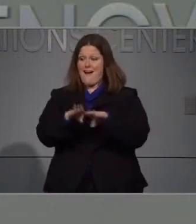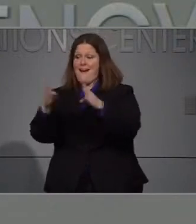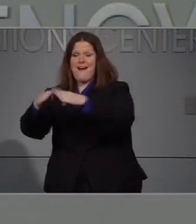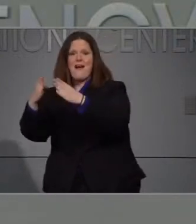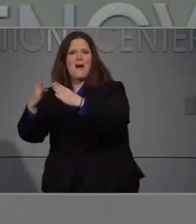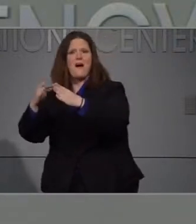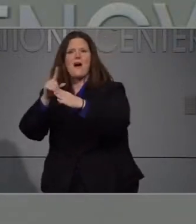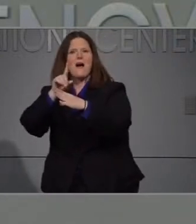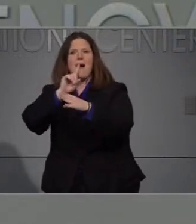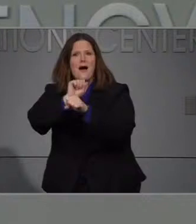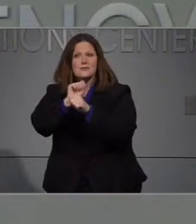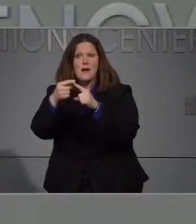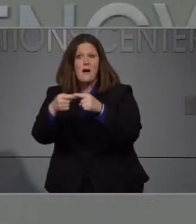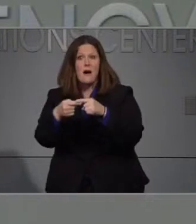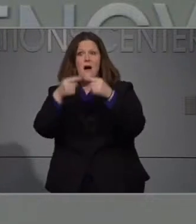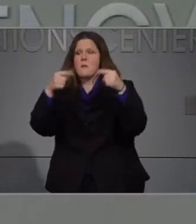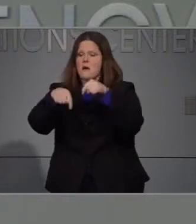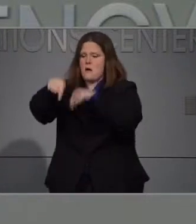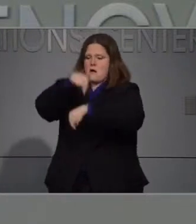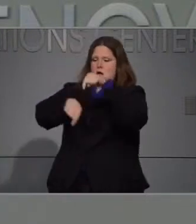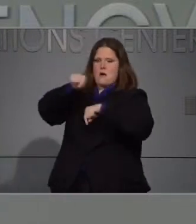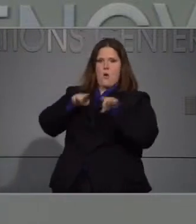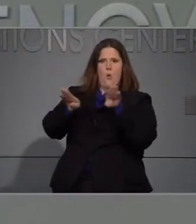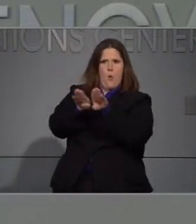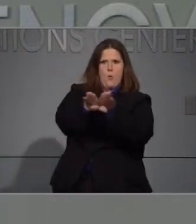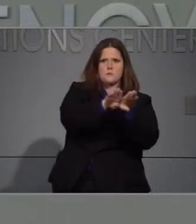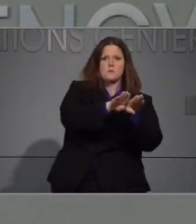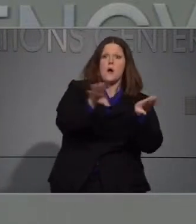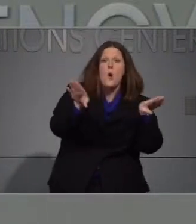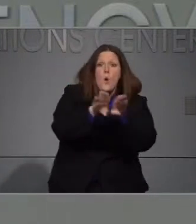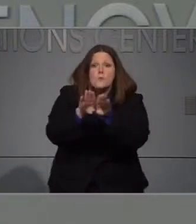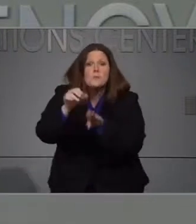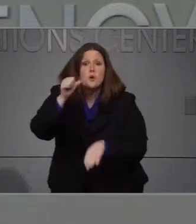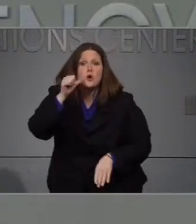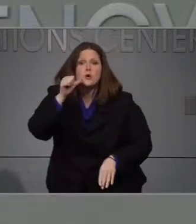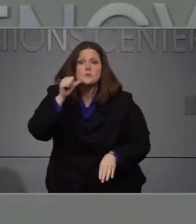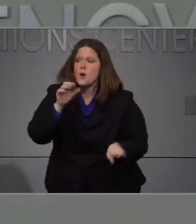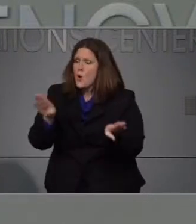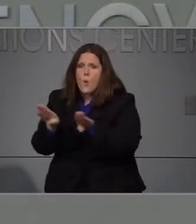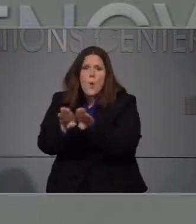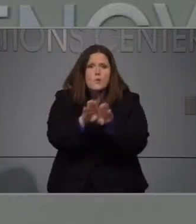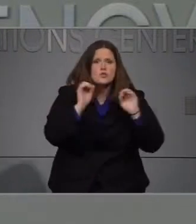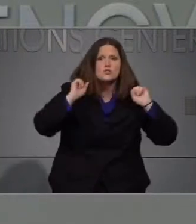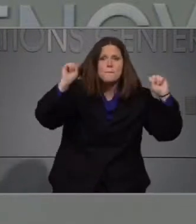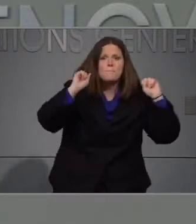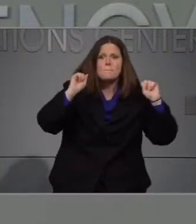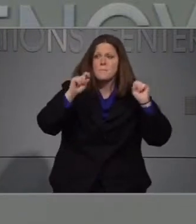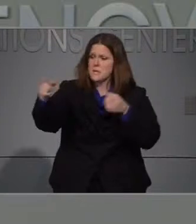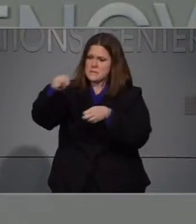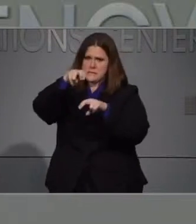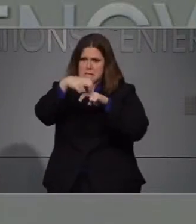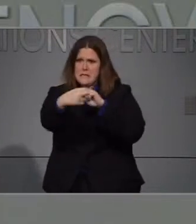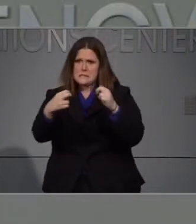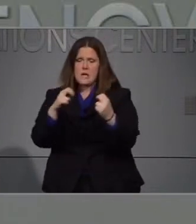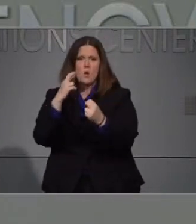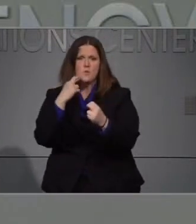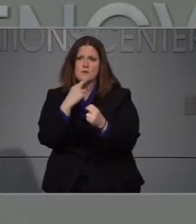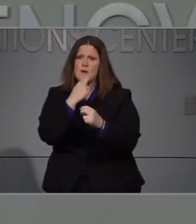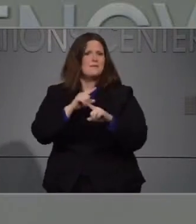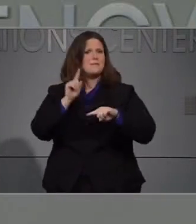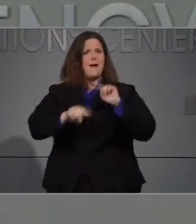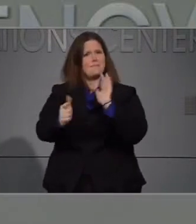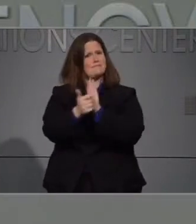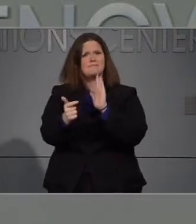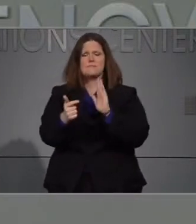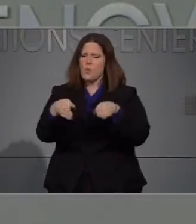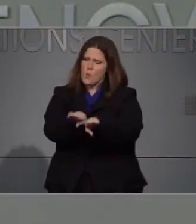closing? They're closing bars. They're closing gyms. They're closing indoor dining at restaurants. I don't want to have to go